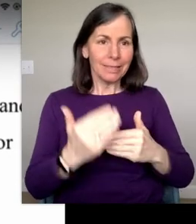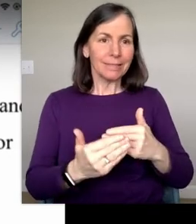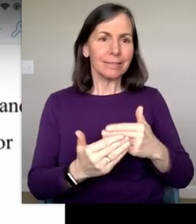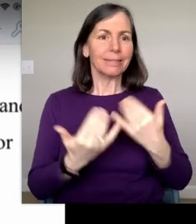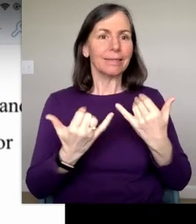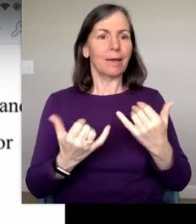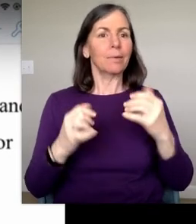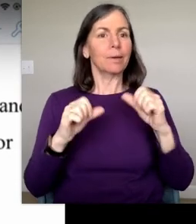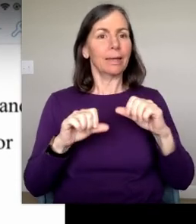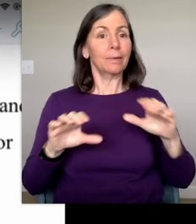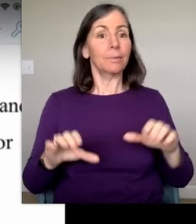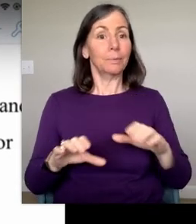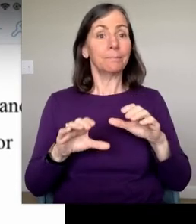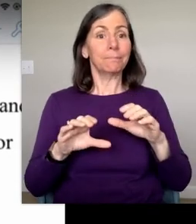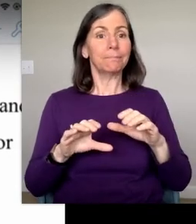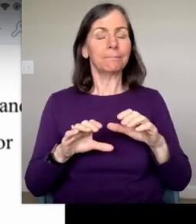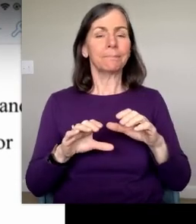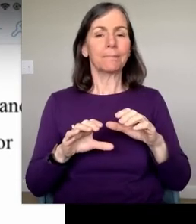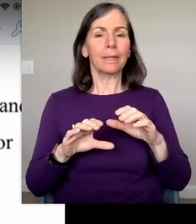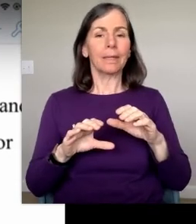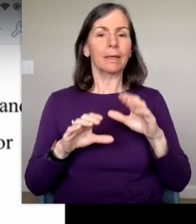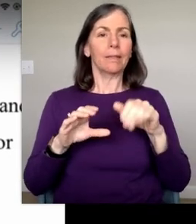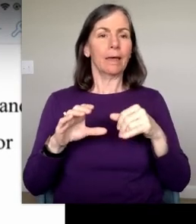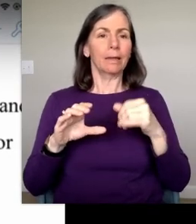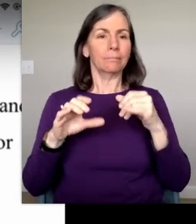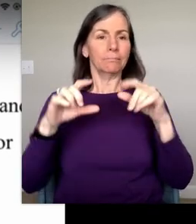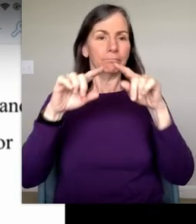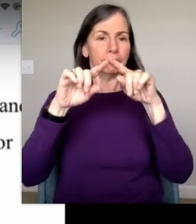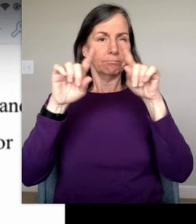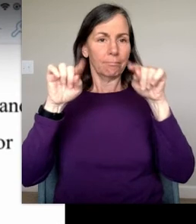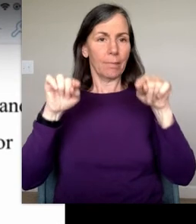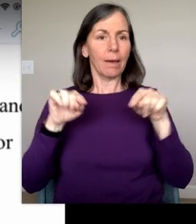I'm going to draw my area model.